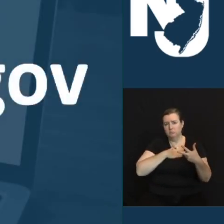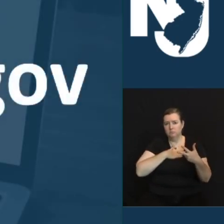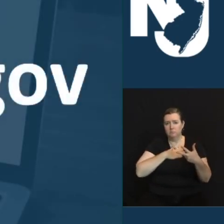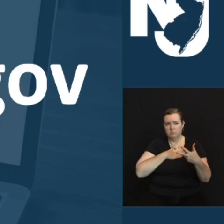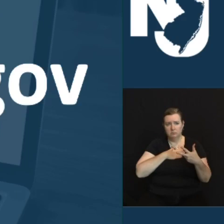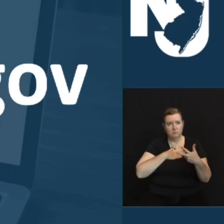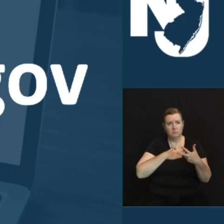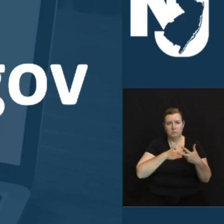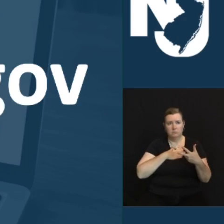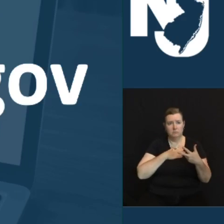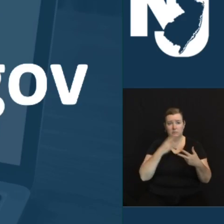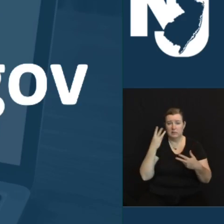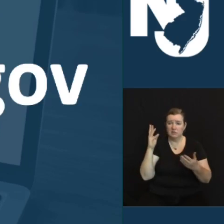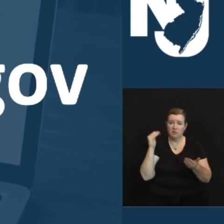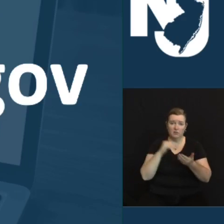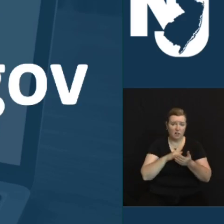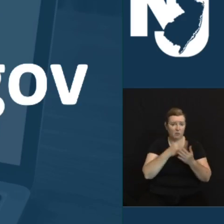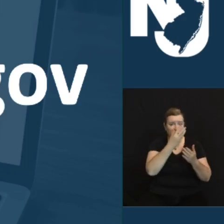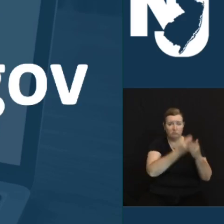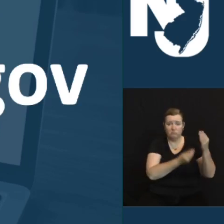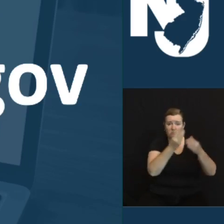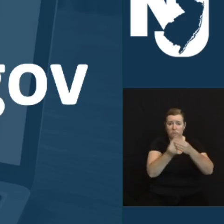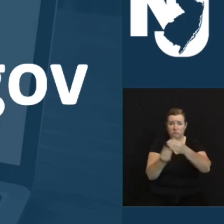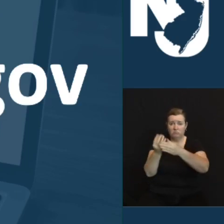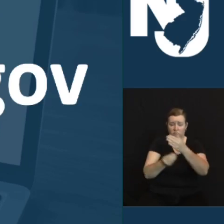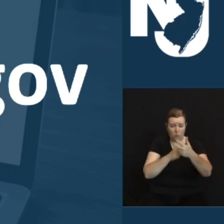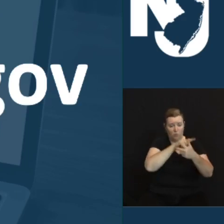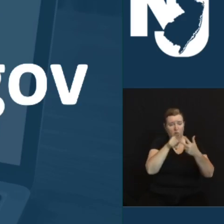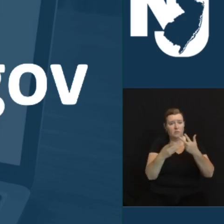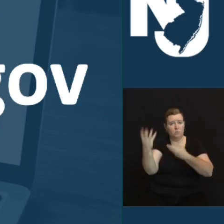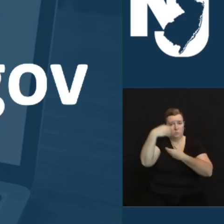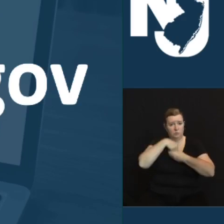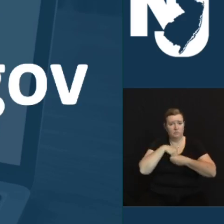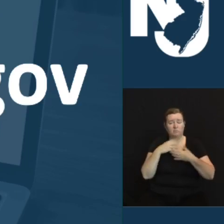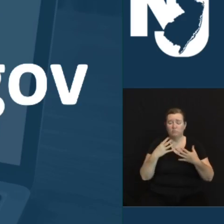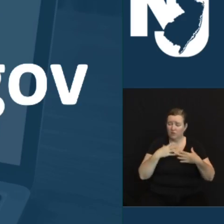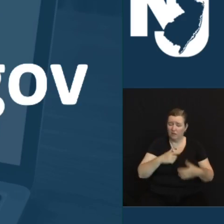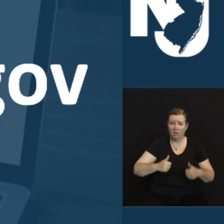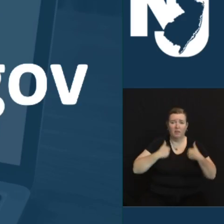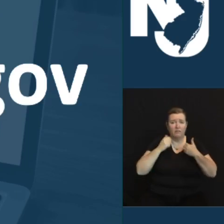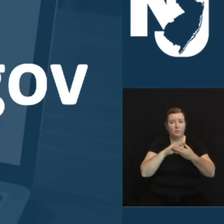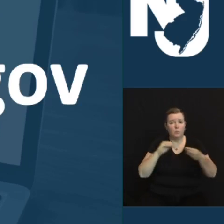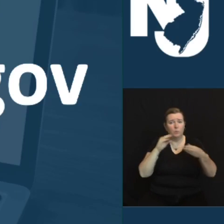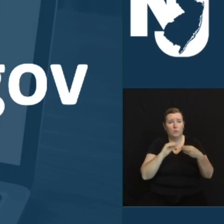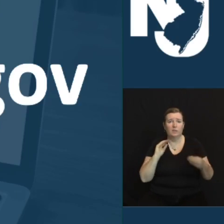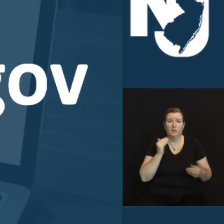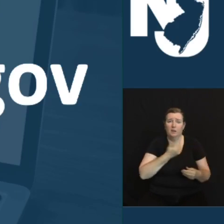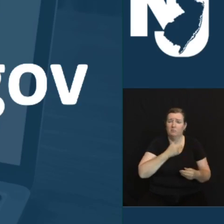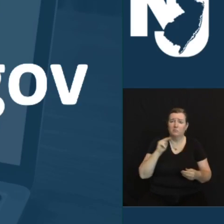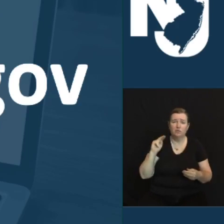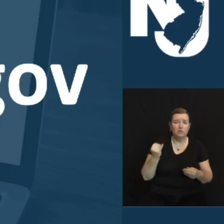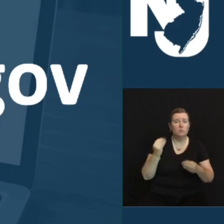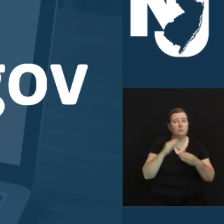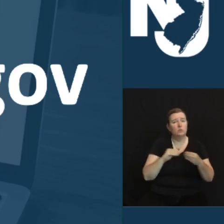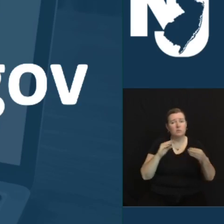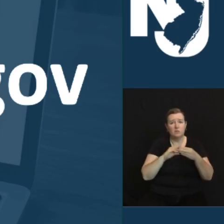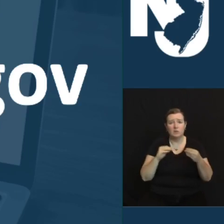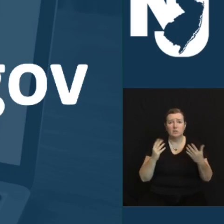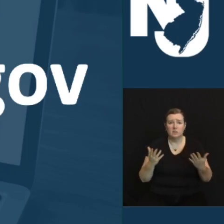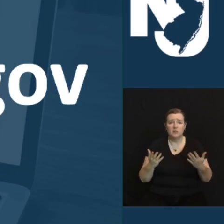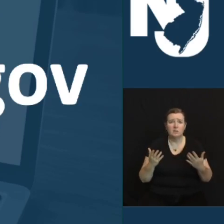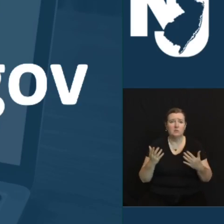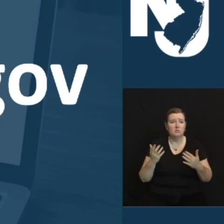has taken away. Their stories are the New Jersey story. Those who came here for a better life, and those who built a good life